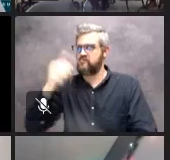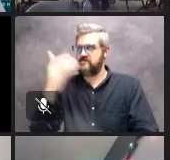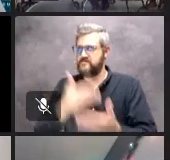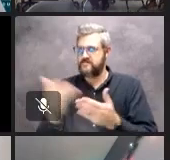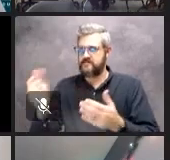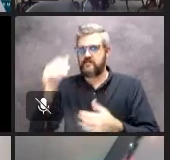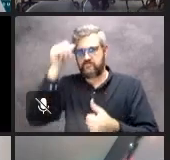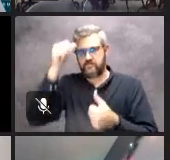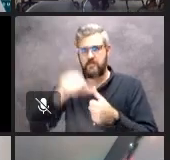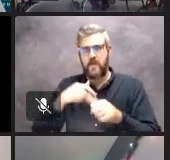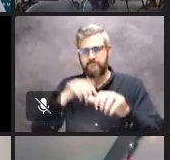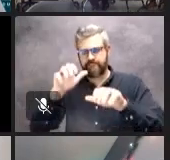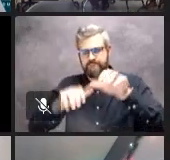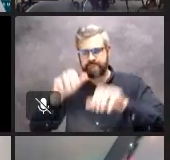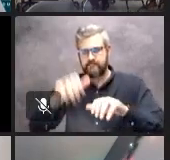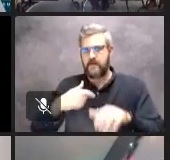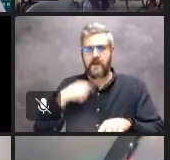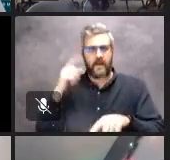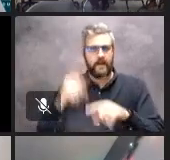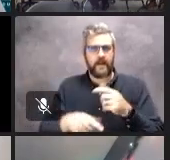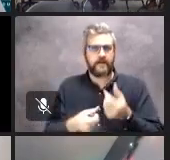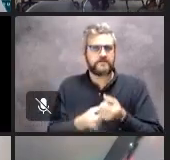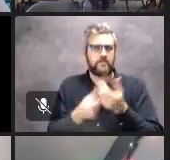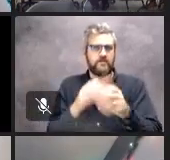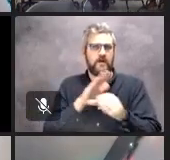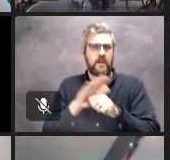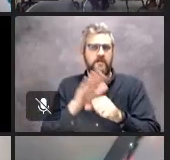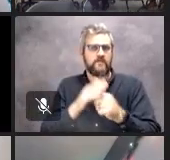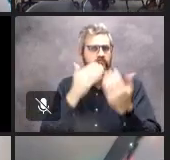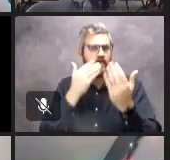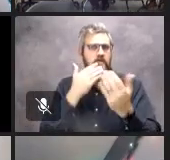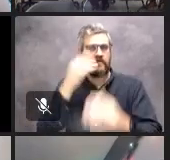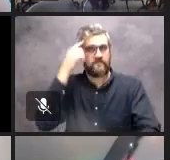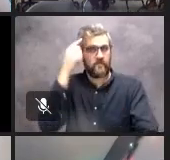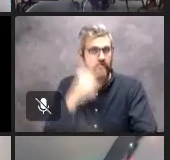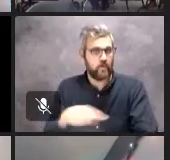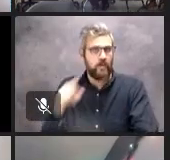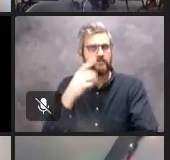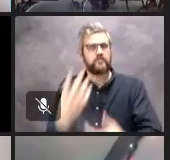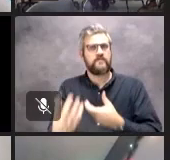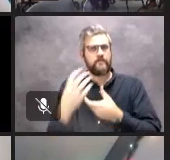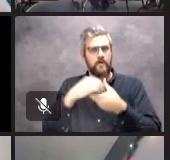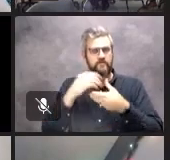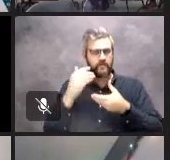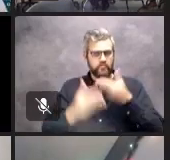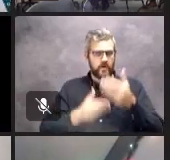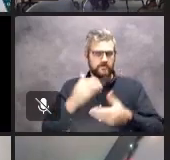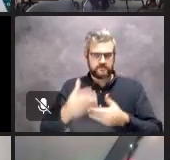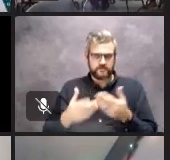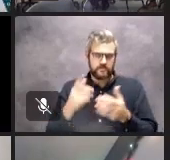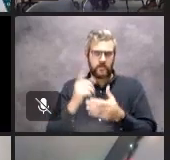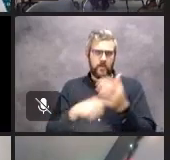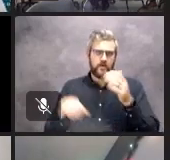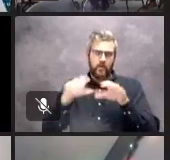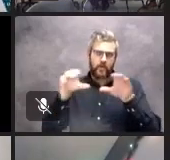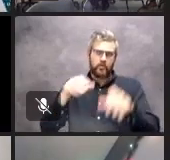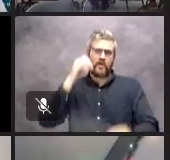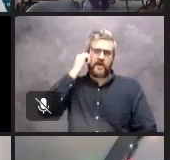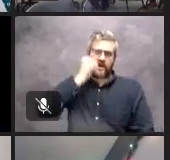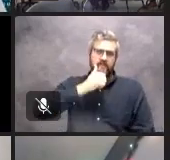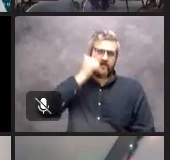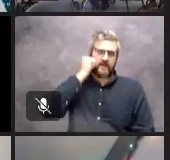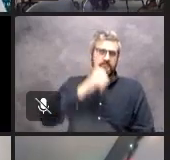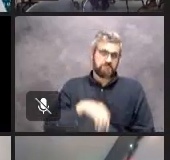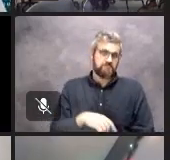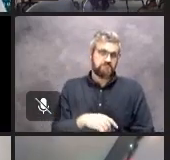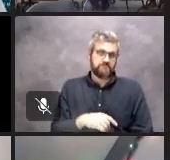in the chat, I just cannot express enough gratitude for you all for being a part of this process and what you all are doing every day.